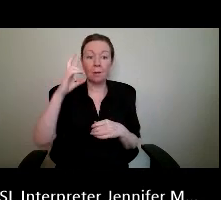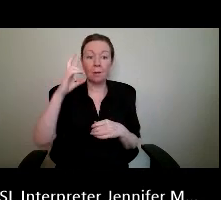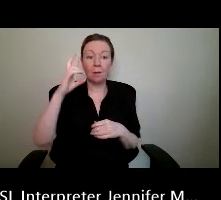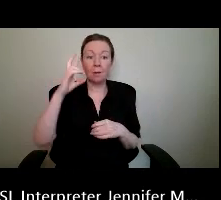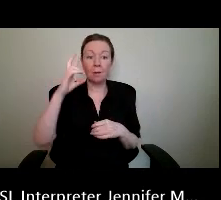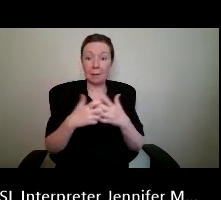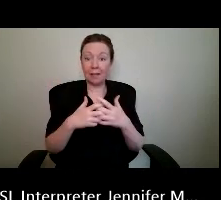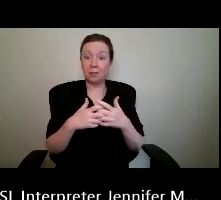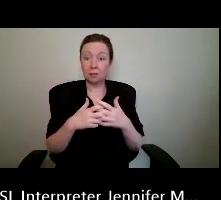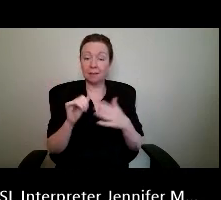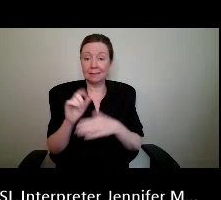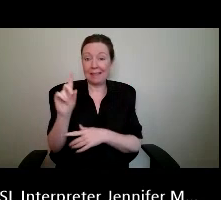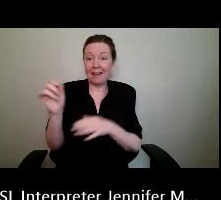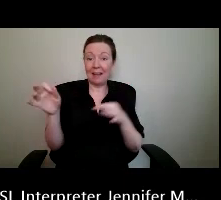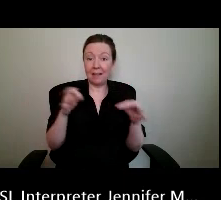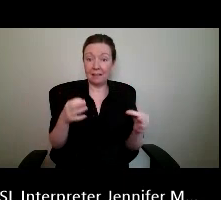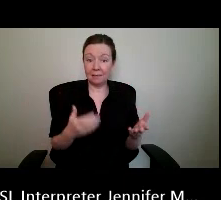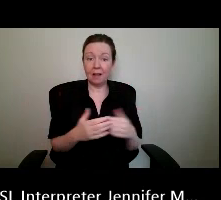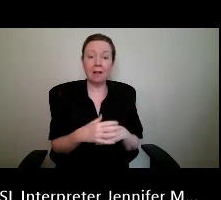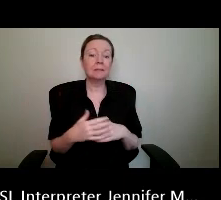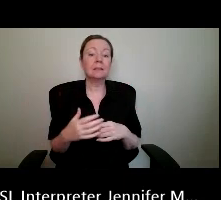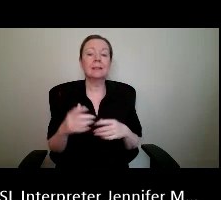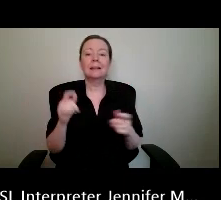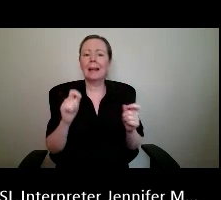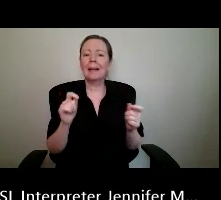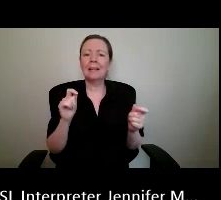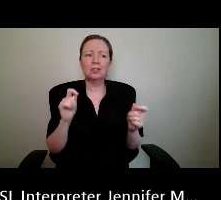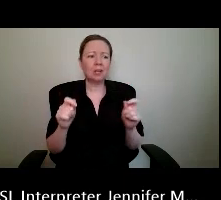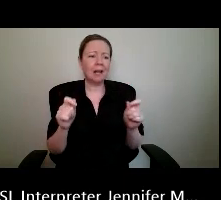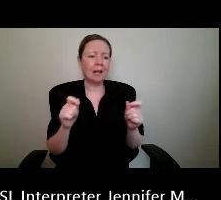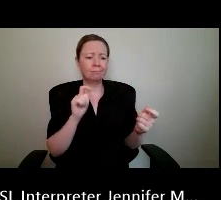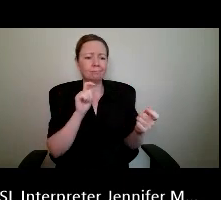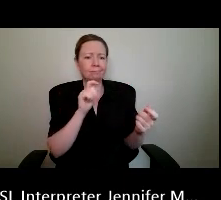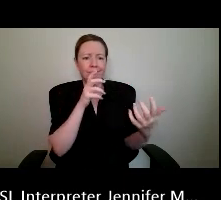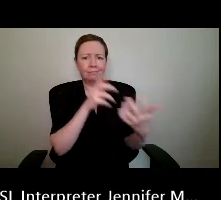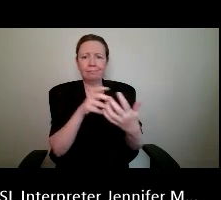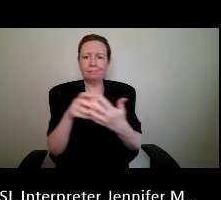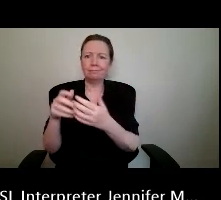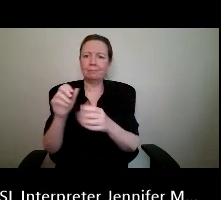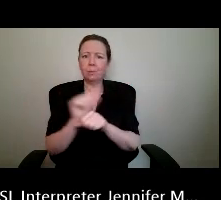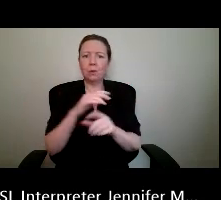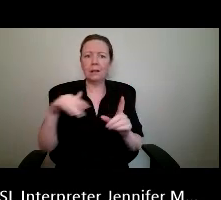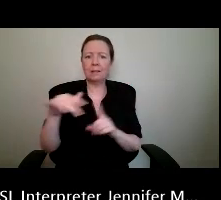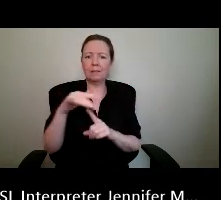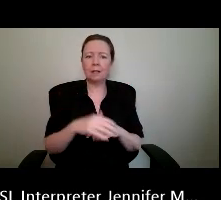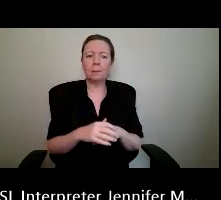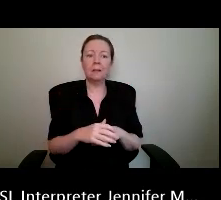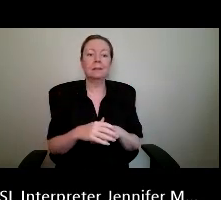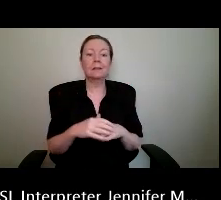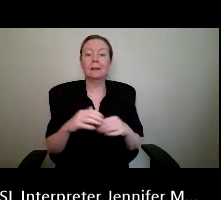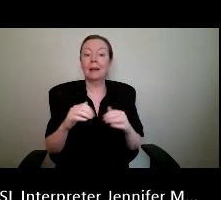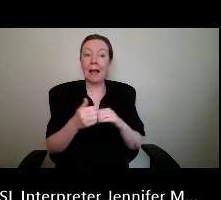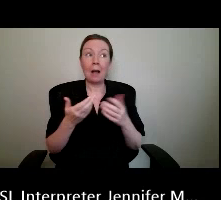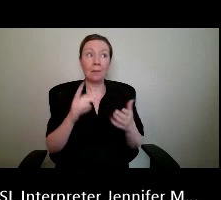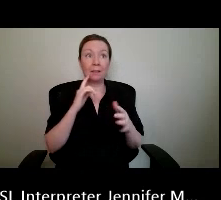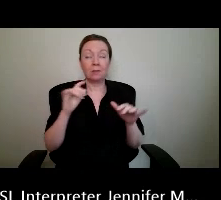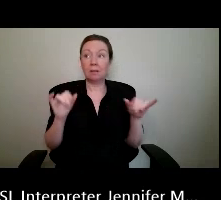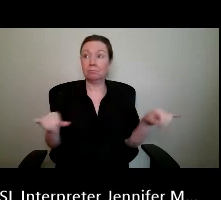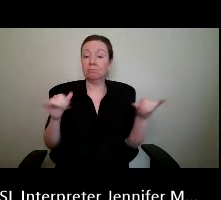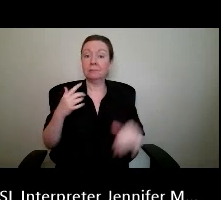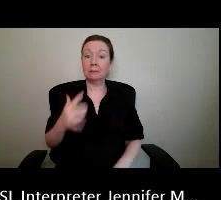the ADA are any change in the work environment in the way that things are usually done that result